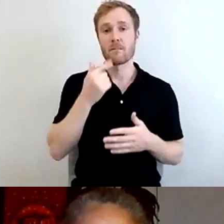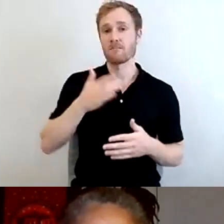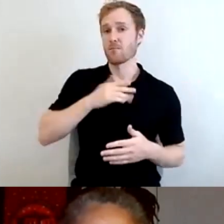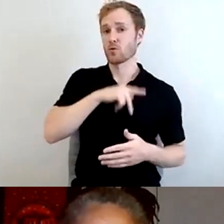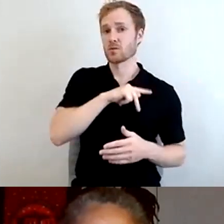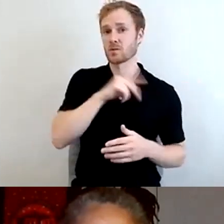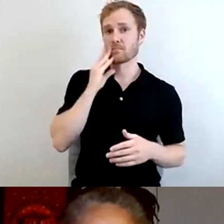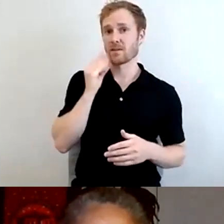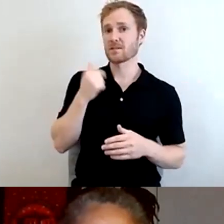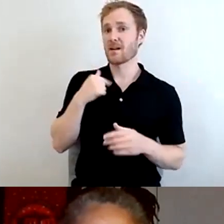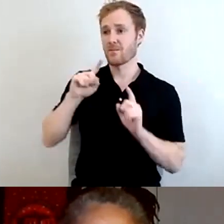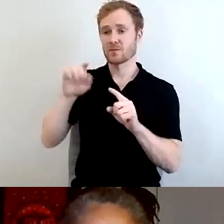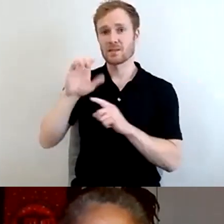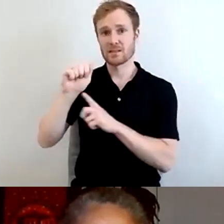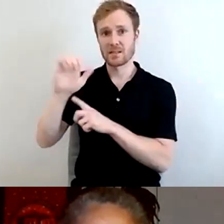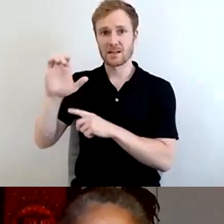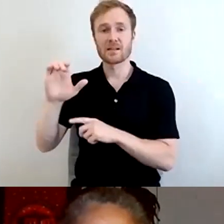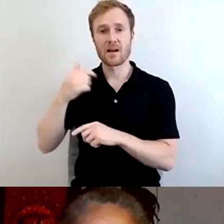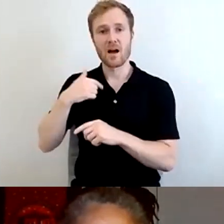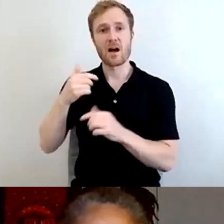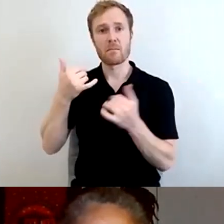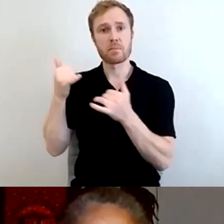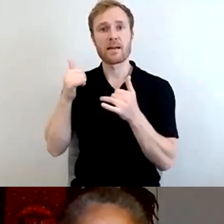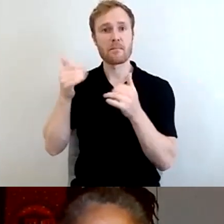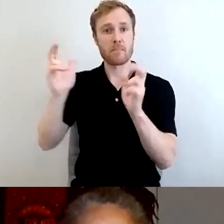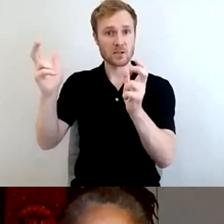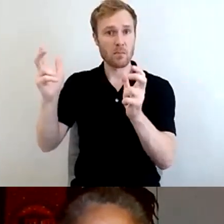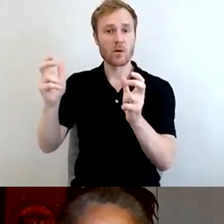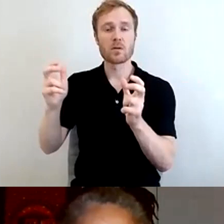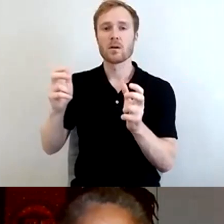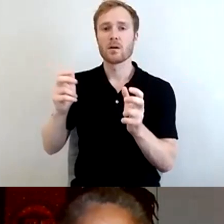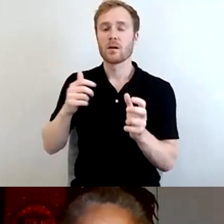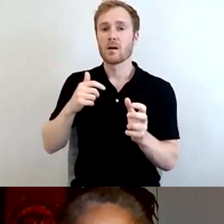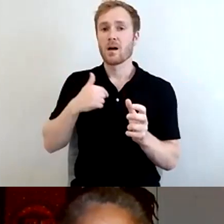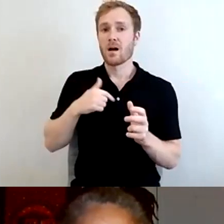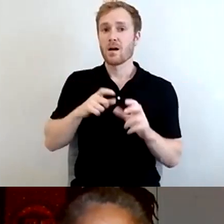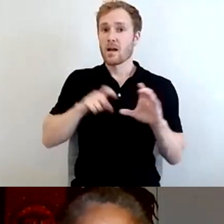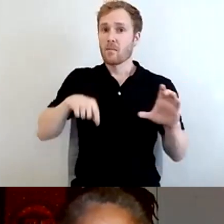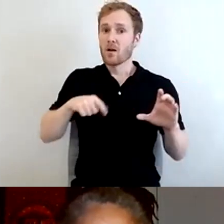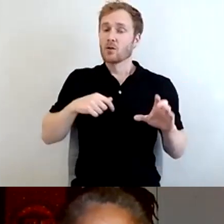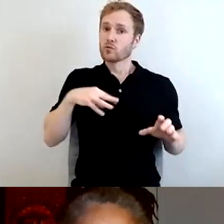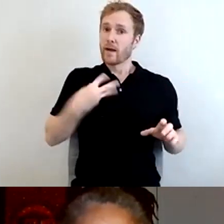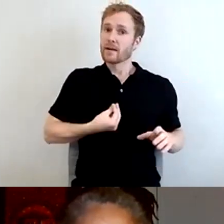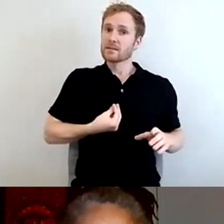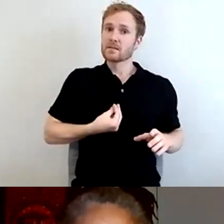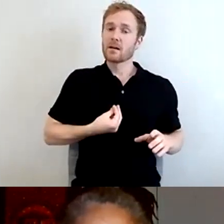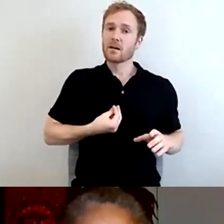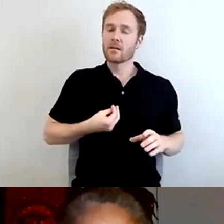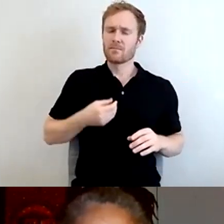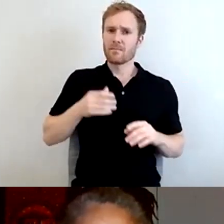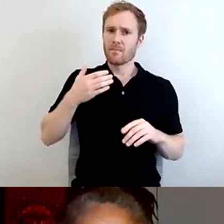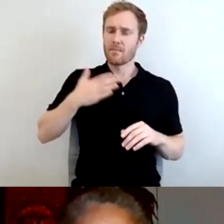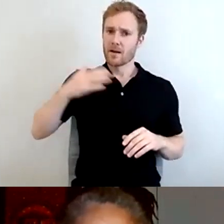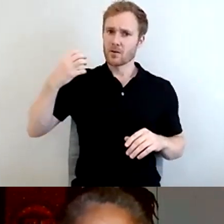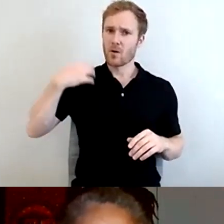for the Allegheny campus. When I came out as transgender, my coach says, I don't know what team I'm supposed to put you on, the